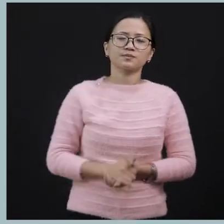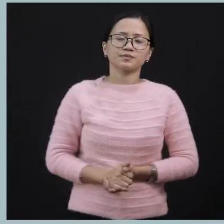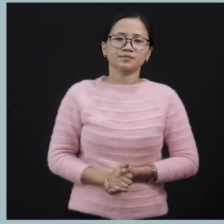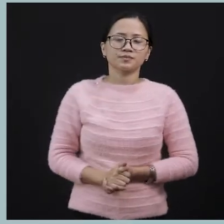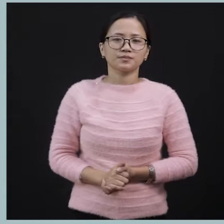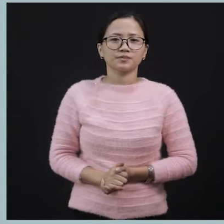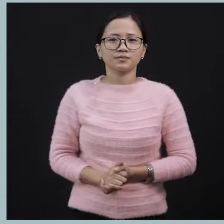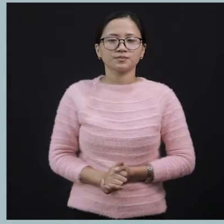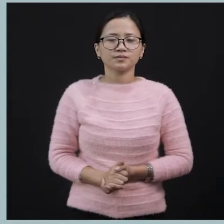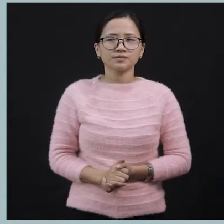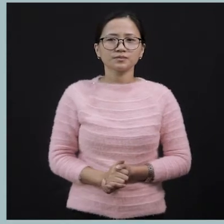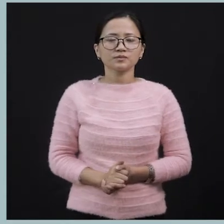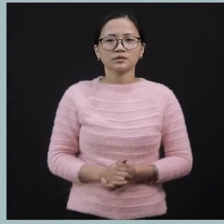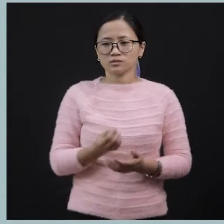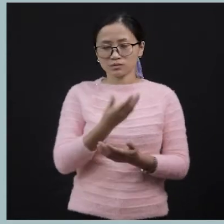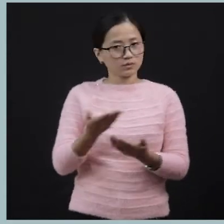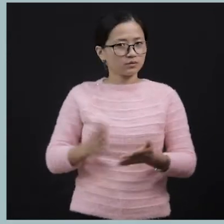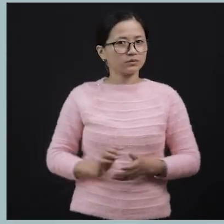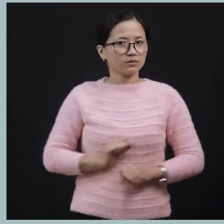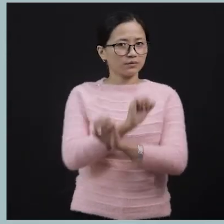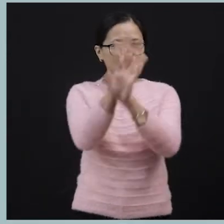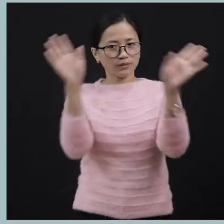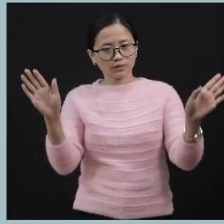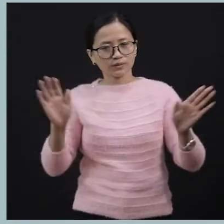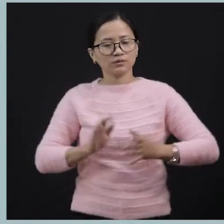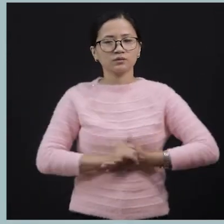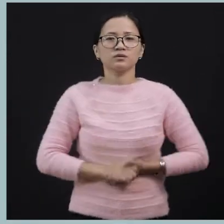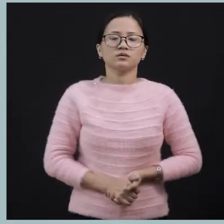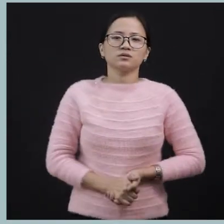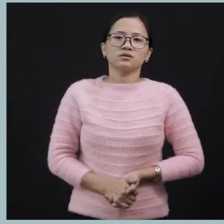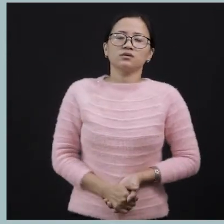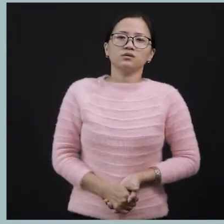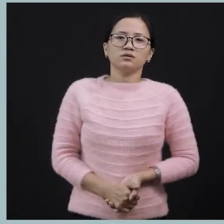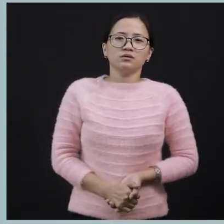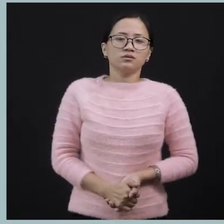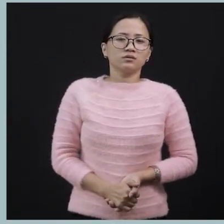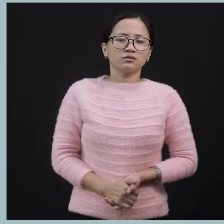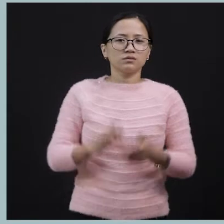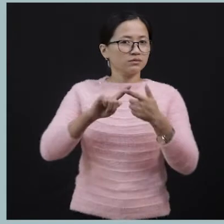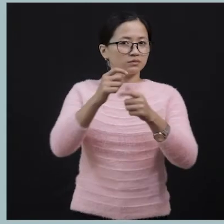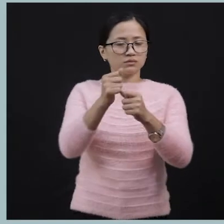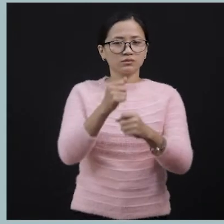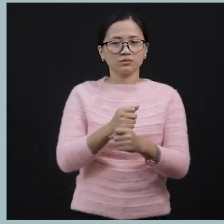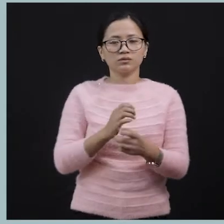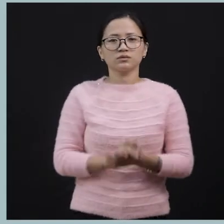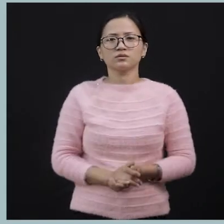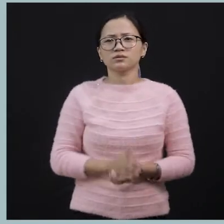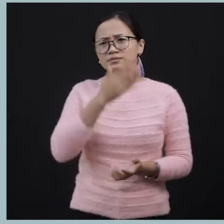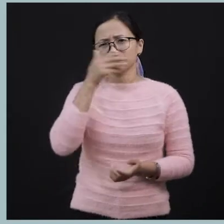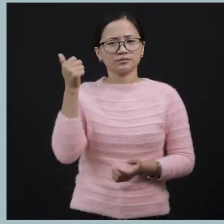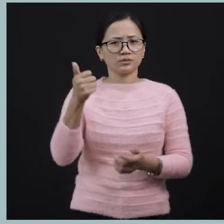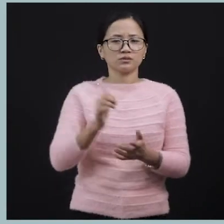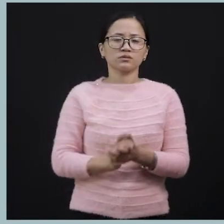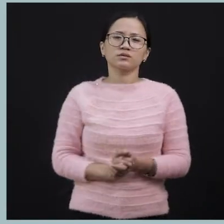Okay? These are objects which do not give out their own light. Now, for this example, the best example